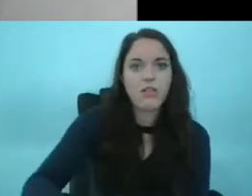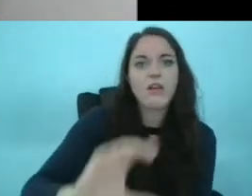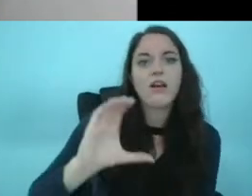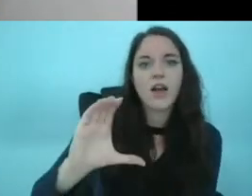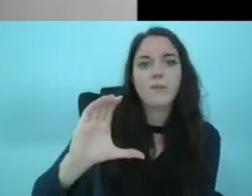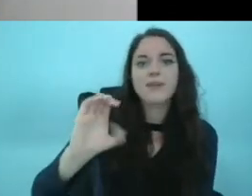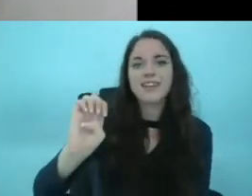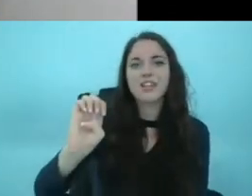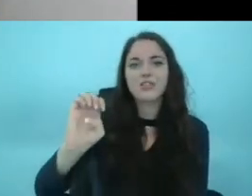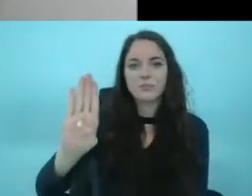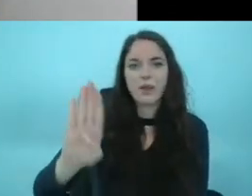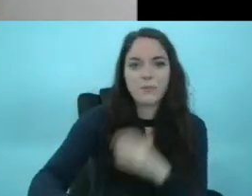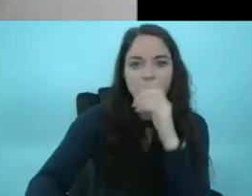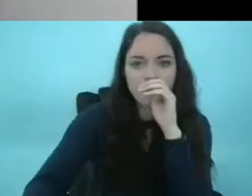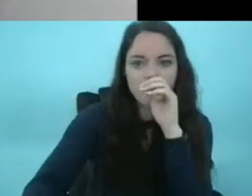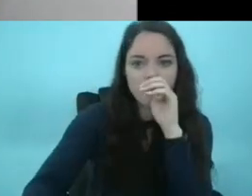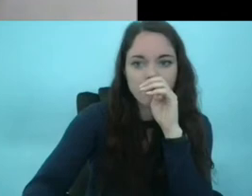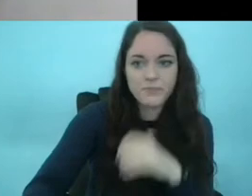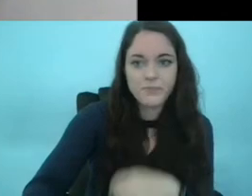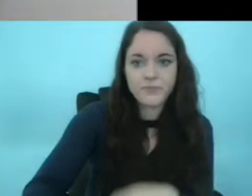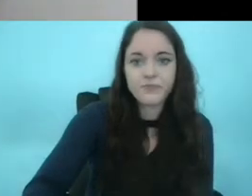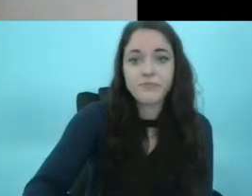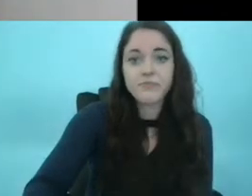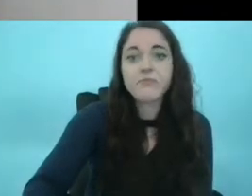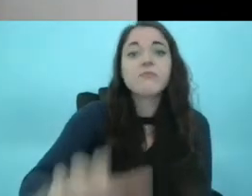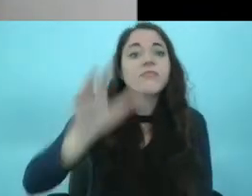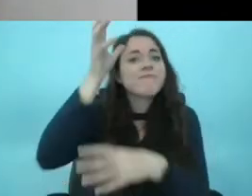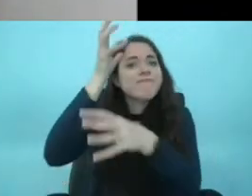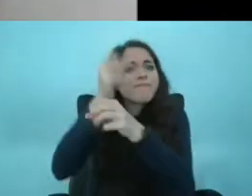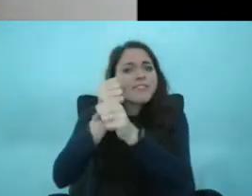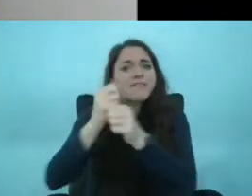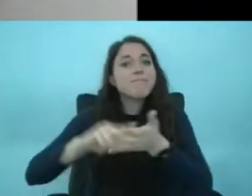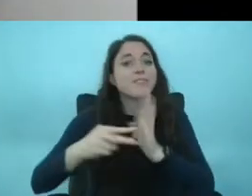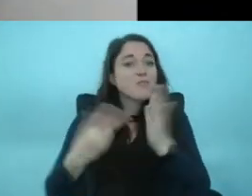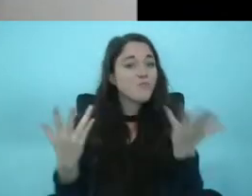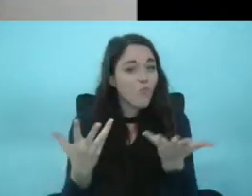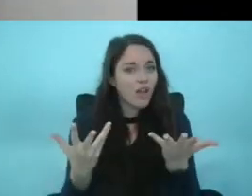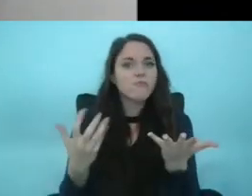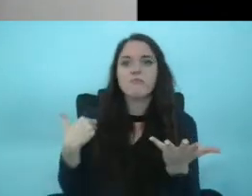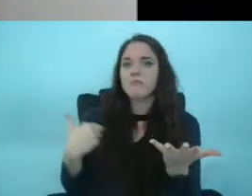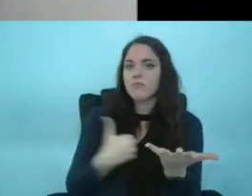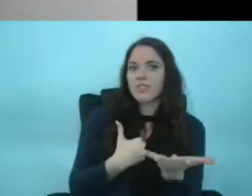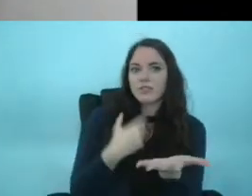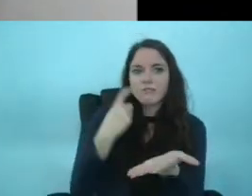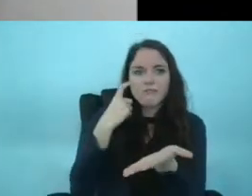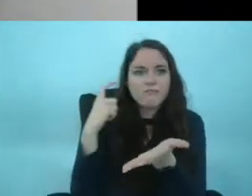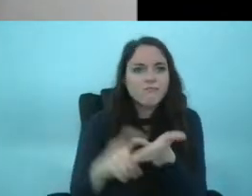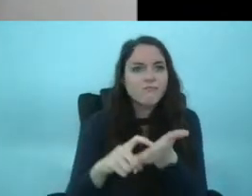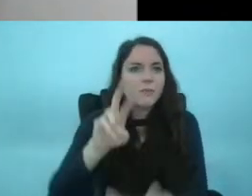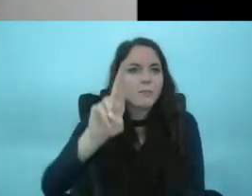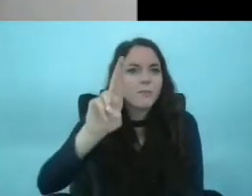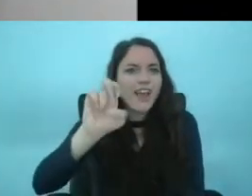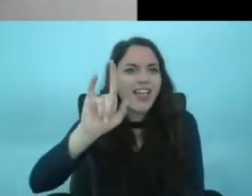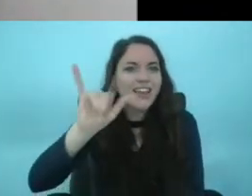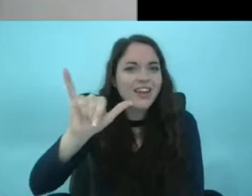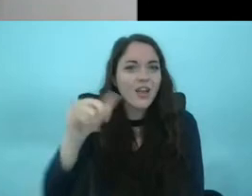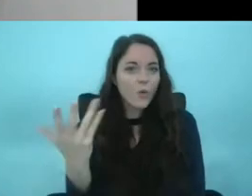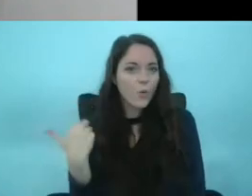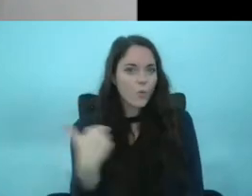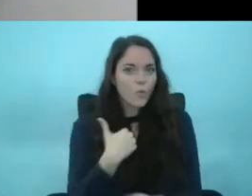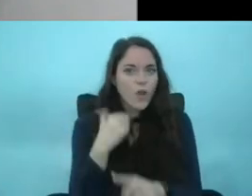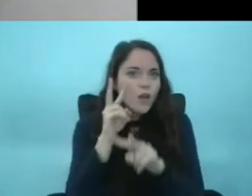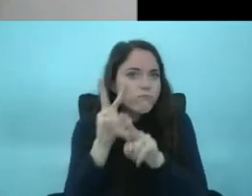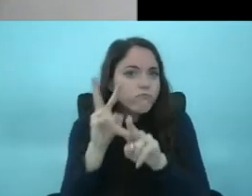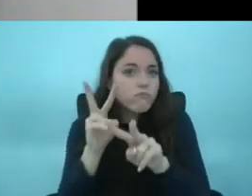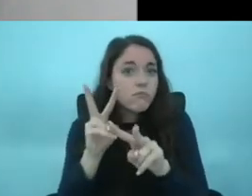Faith is the reality of what we hope for, the proof of what we don't